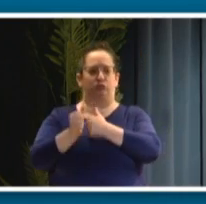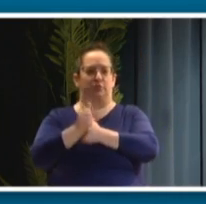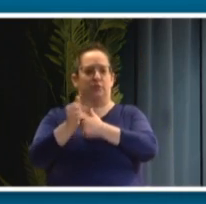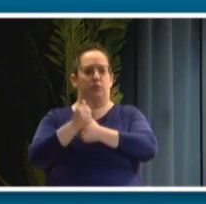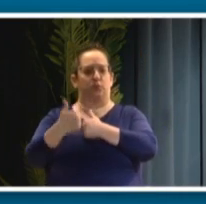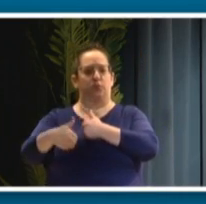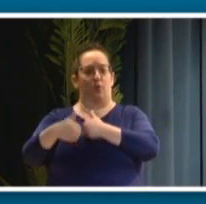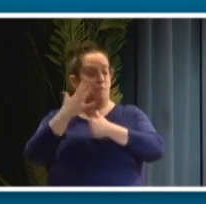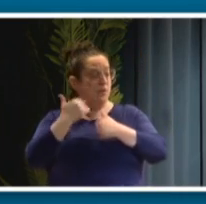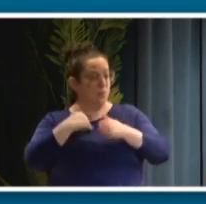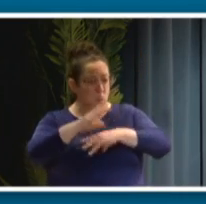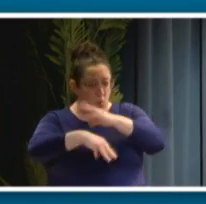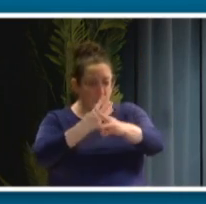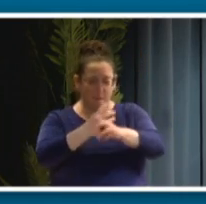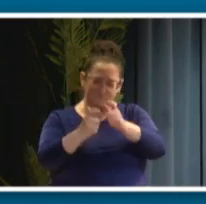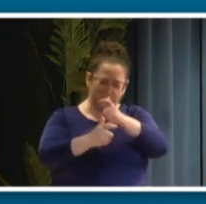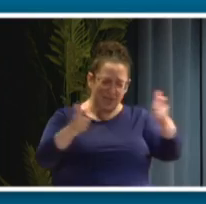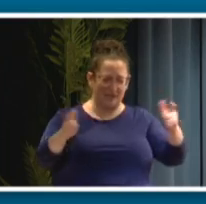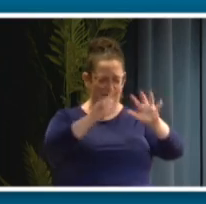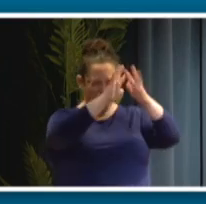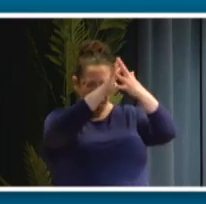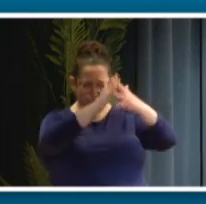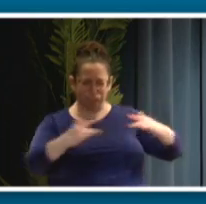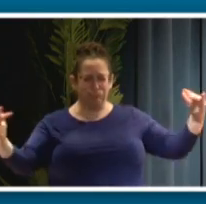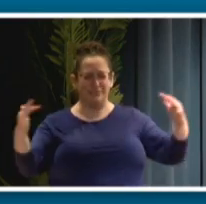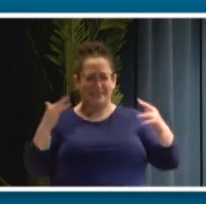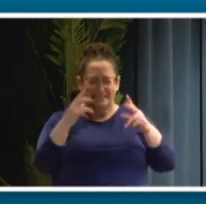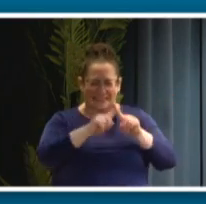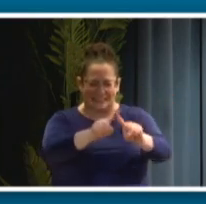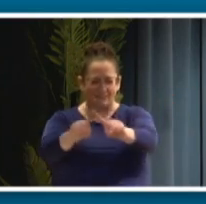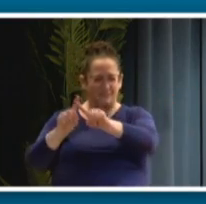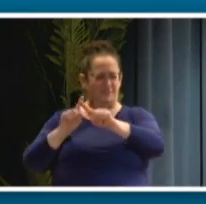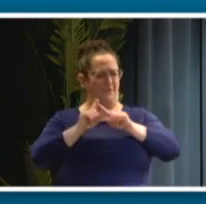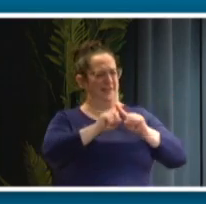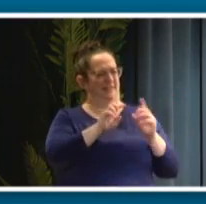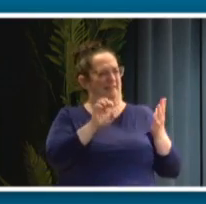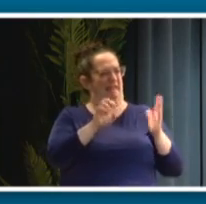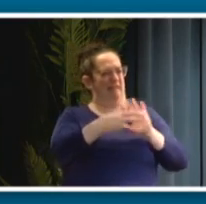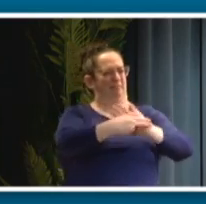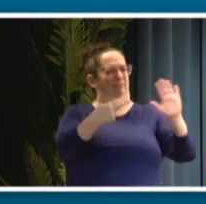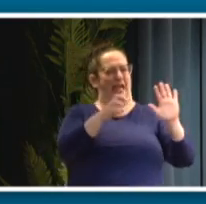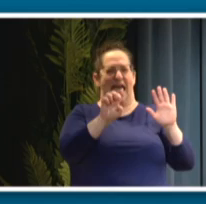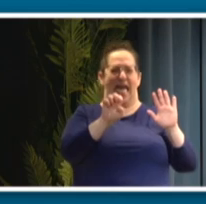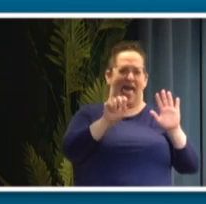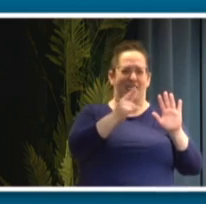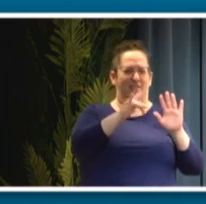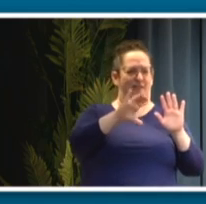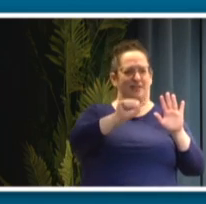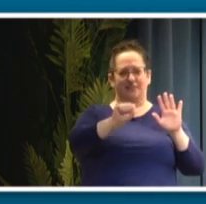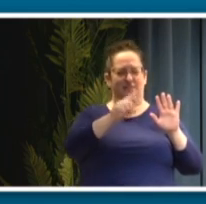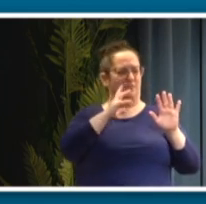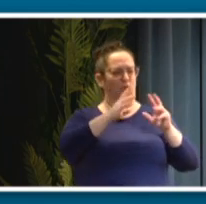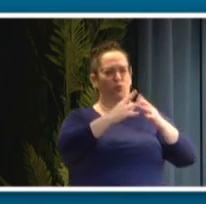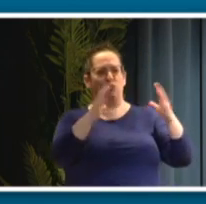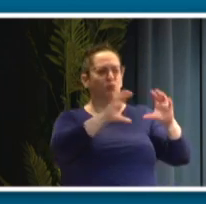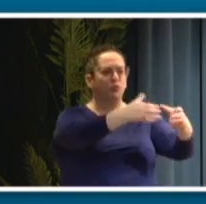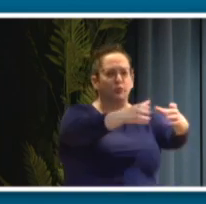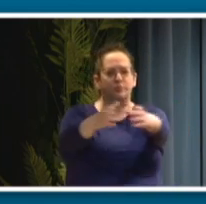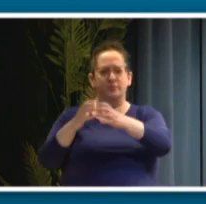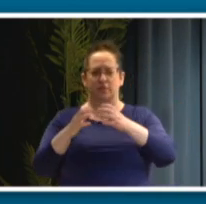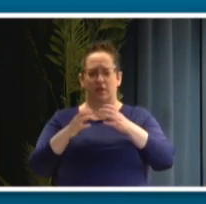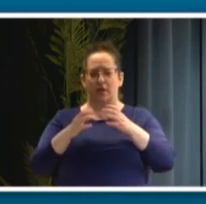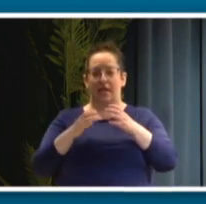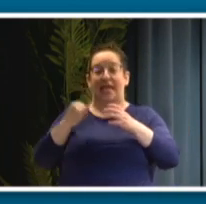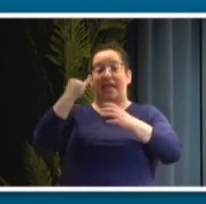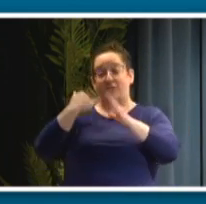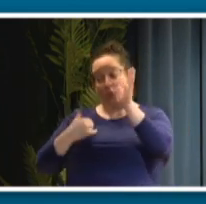is so big and full of so many ethnicities. And if you are ethnocentric, you believe that everybody else should be just like you, right? That your way is the way,